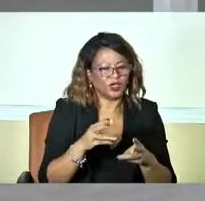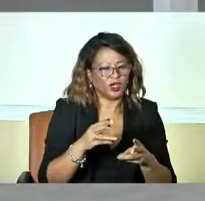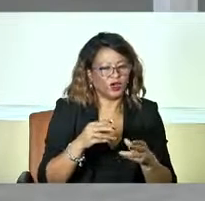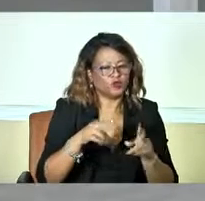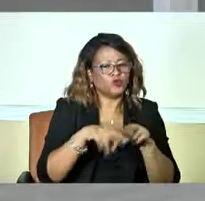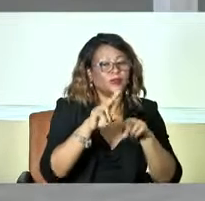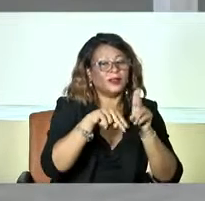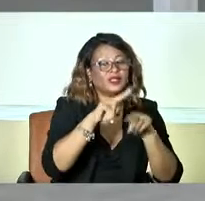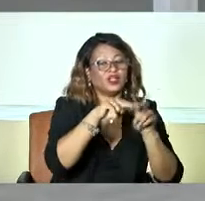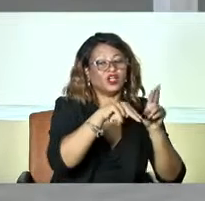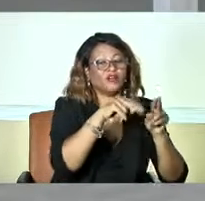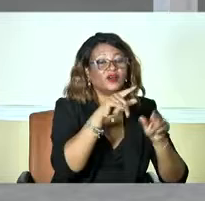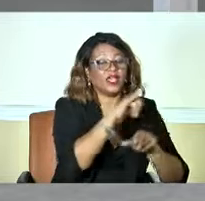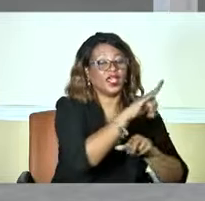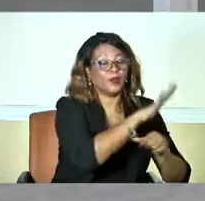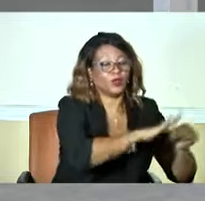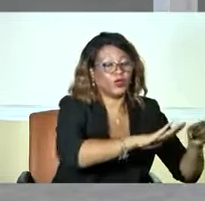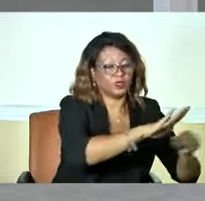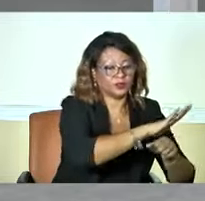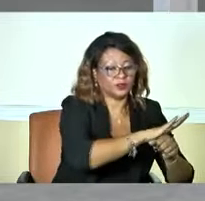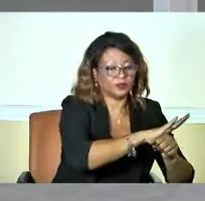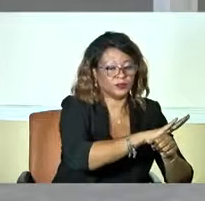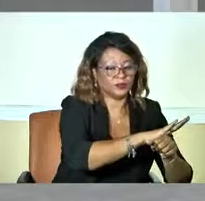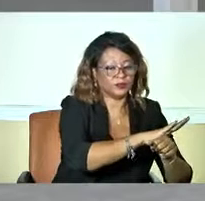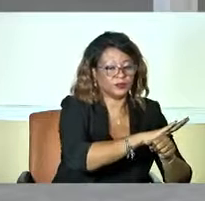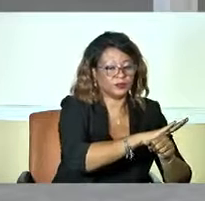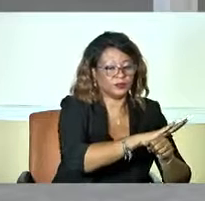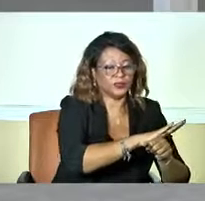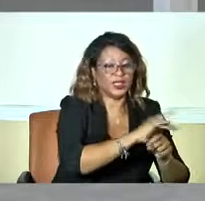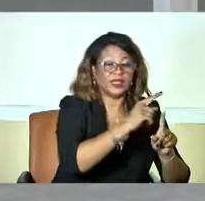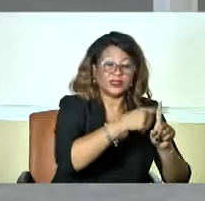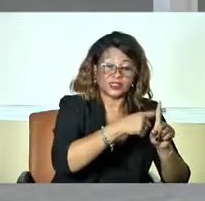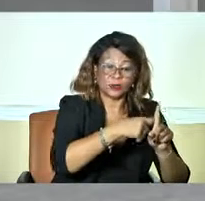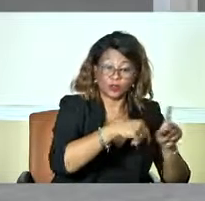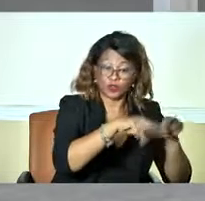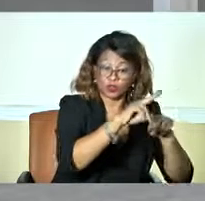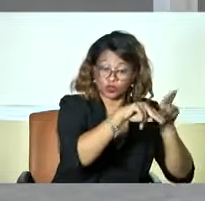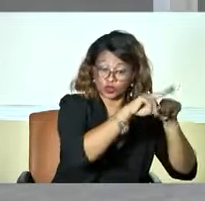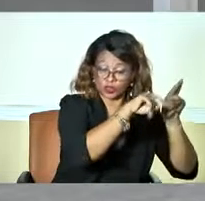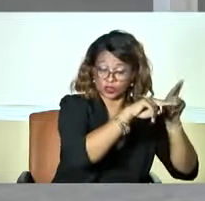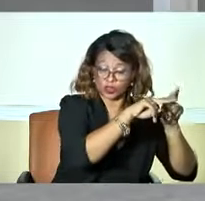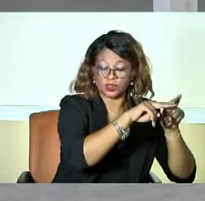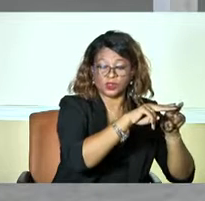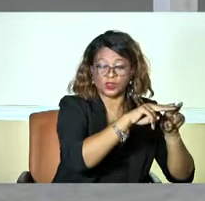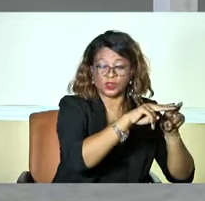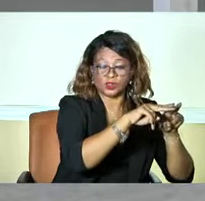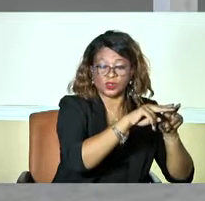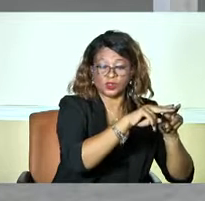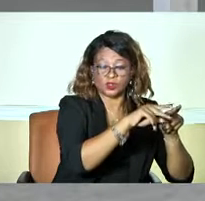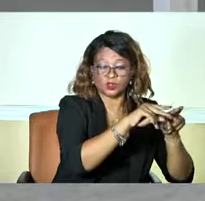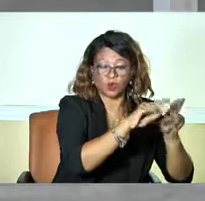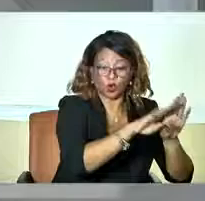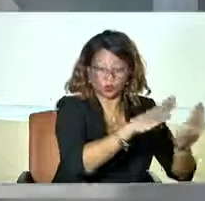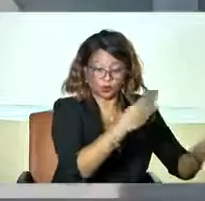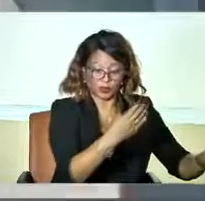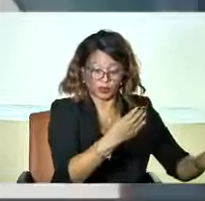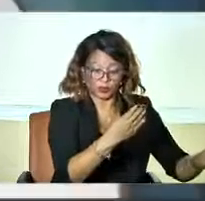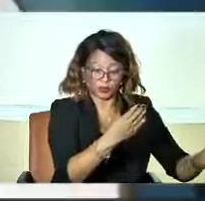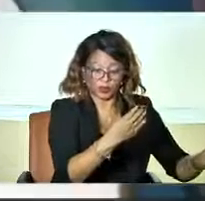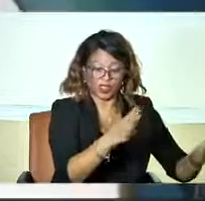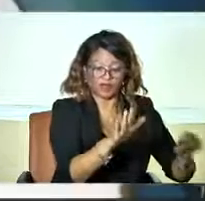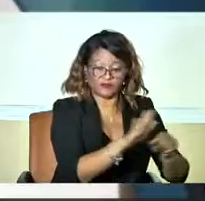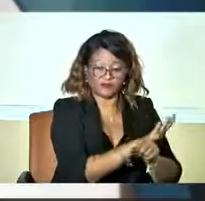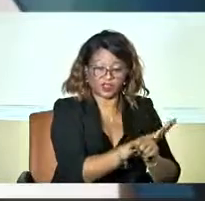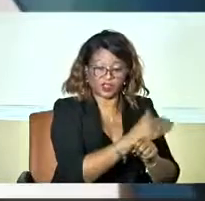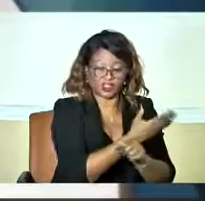airport. In the interim, a temporary structure is indeed open and is